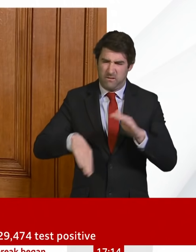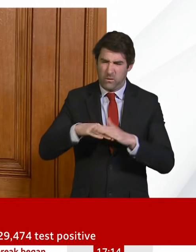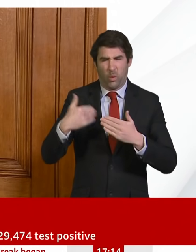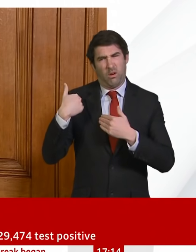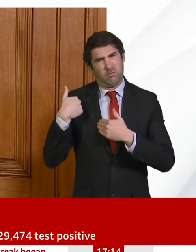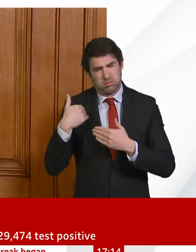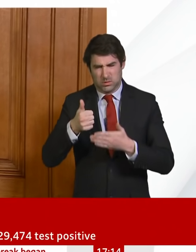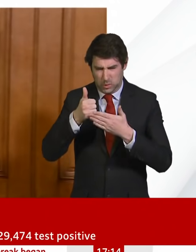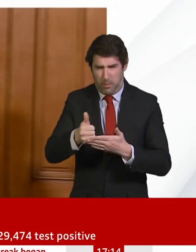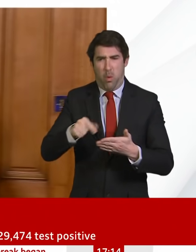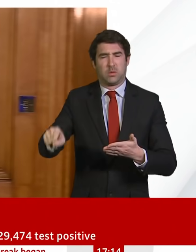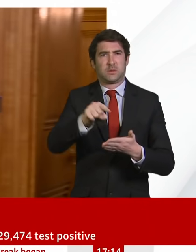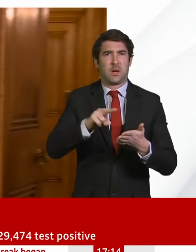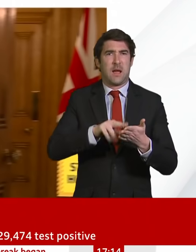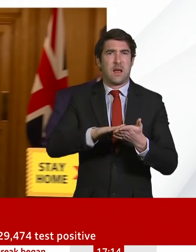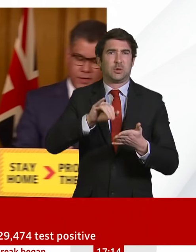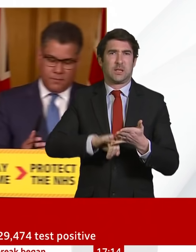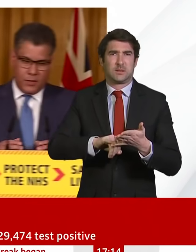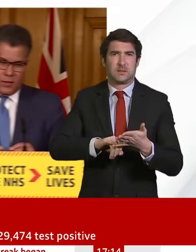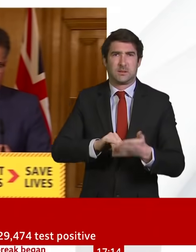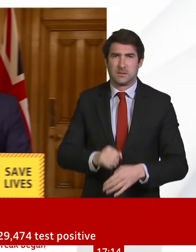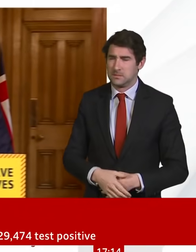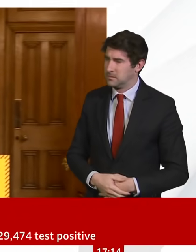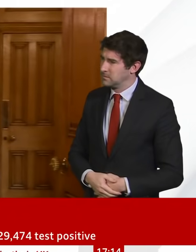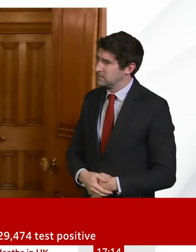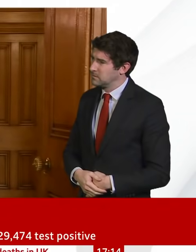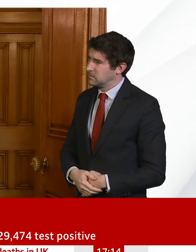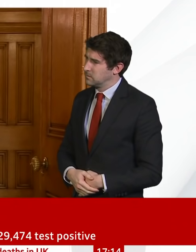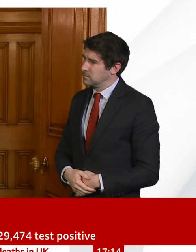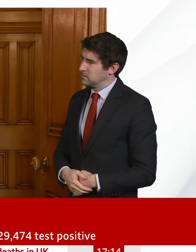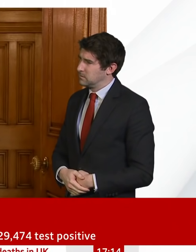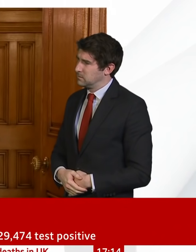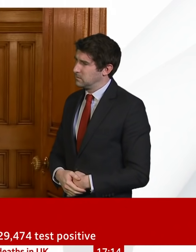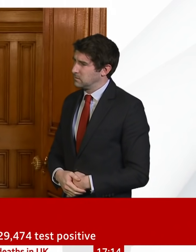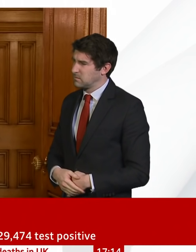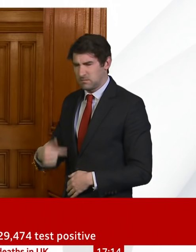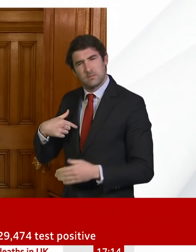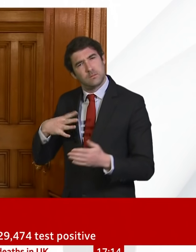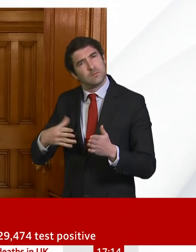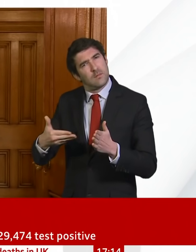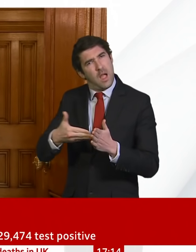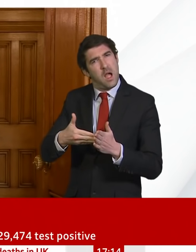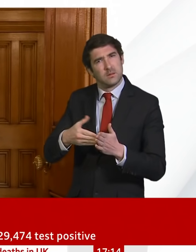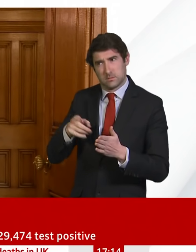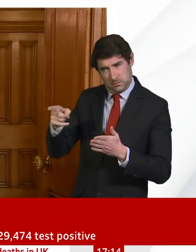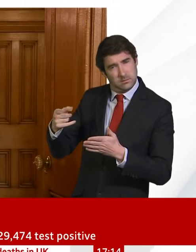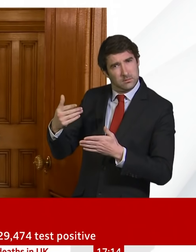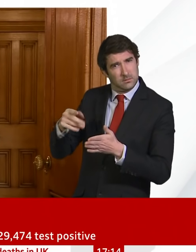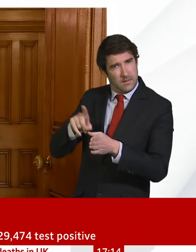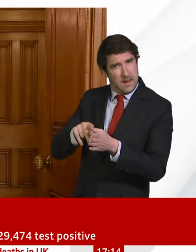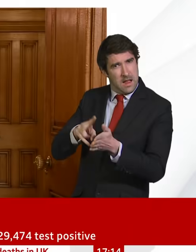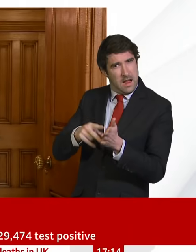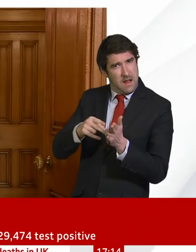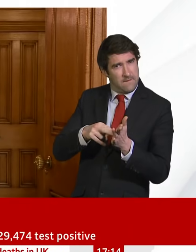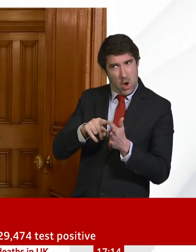Thank you. Yvonne, thank you for that. And I think, Beth, Yvonne has explained the details in terms of ramping up testing.